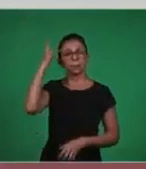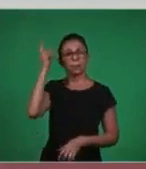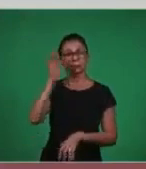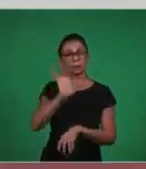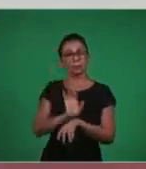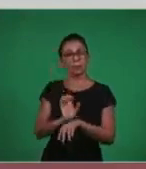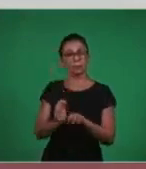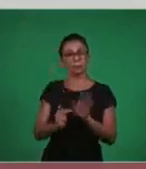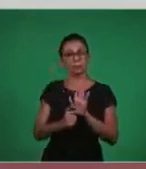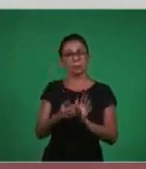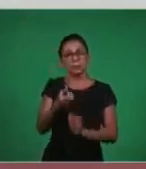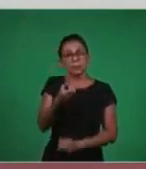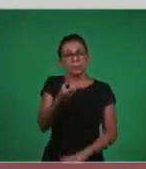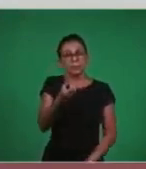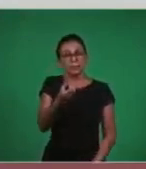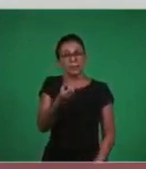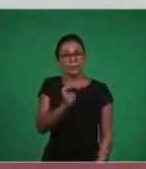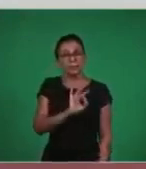6%